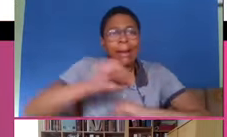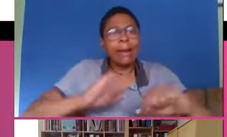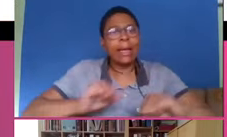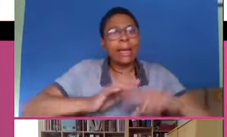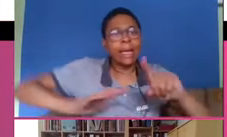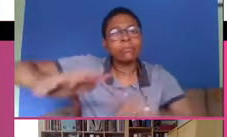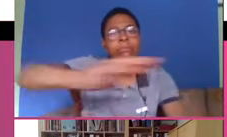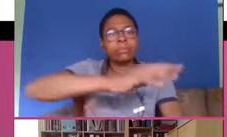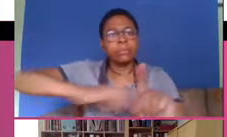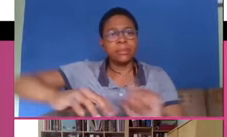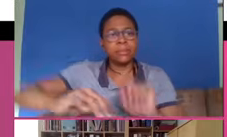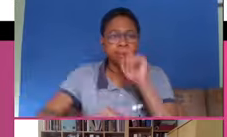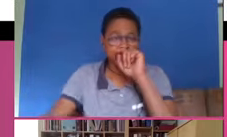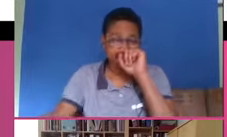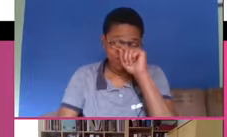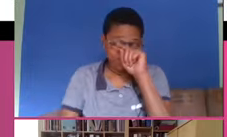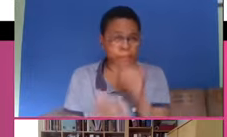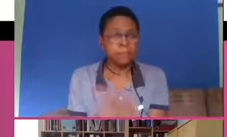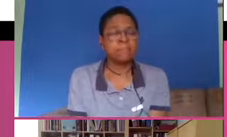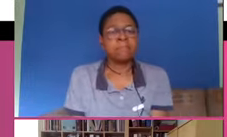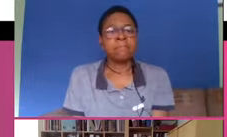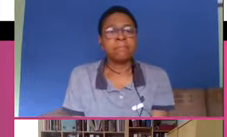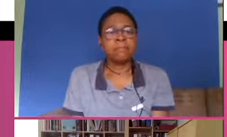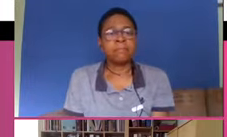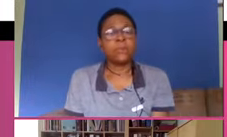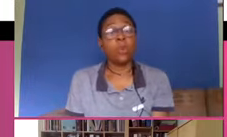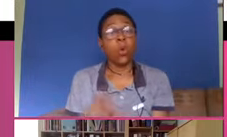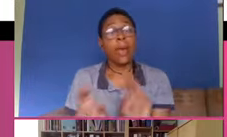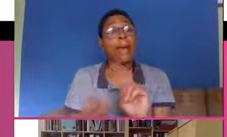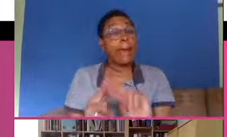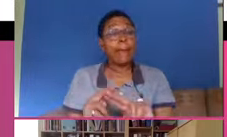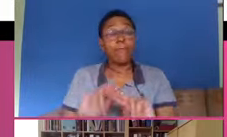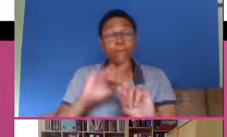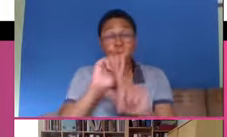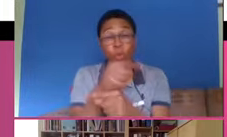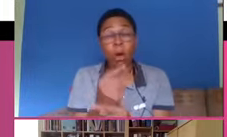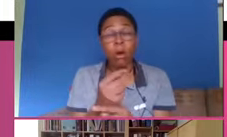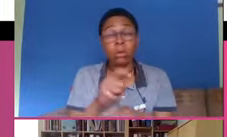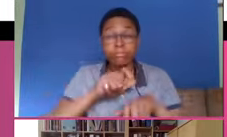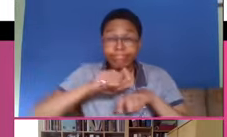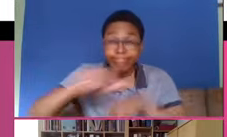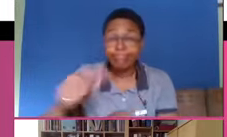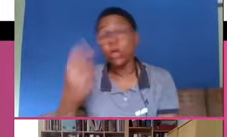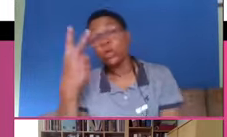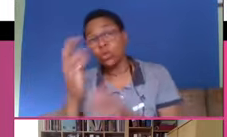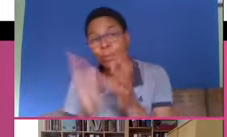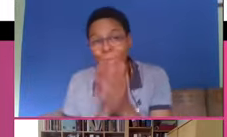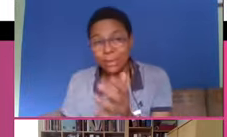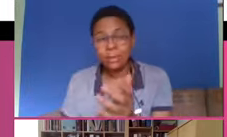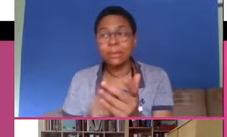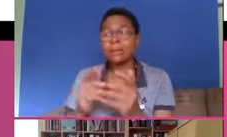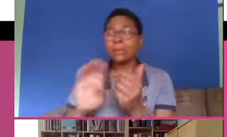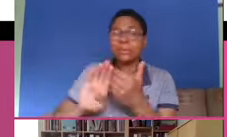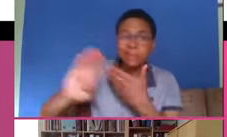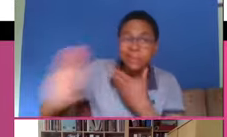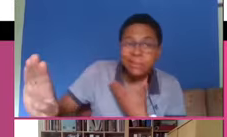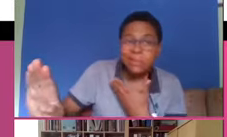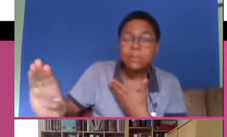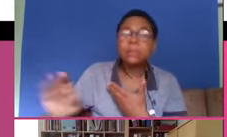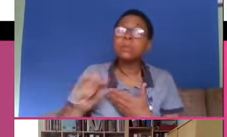Where the social distancing guidelines cannot be followed in full in relation to a particular activity, organisations should